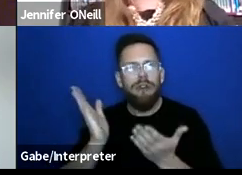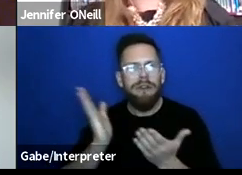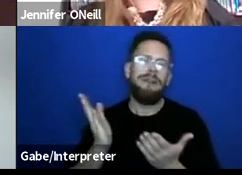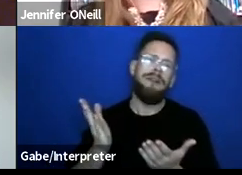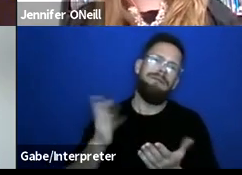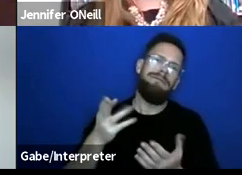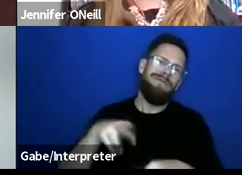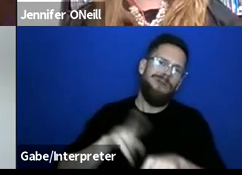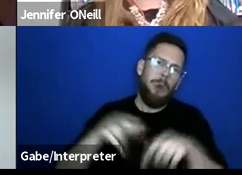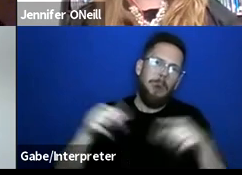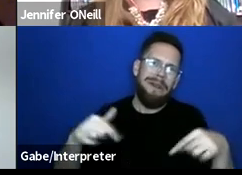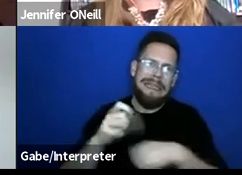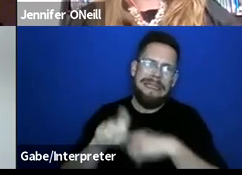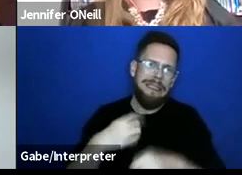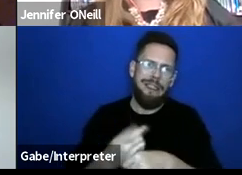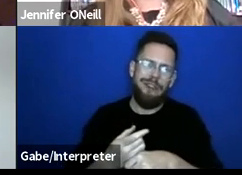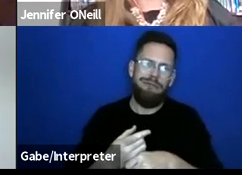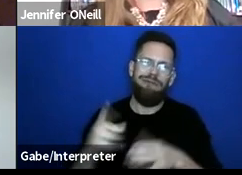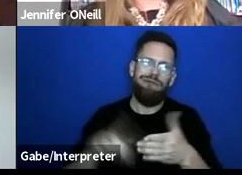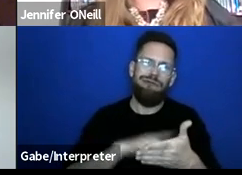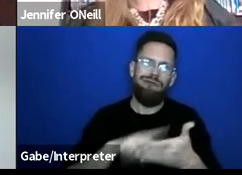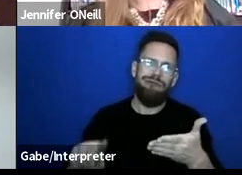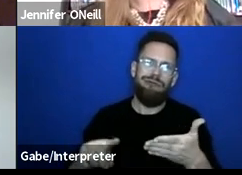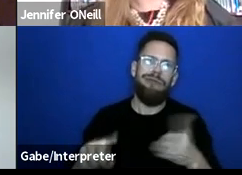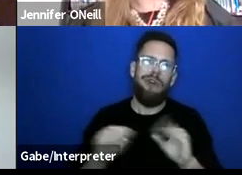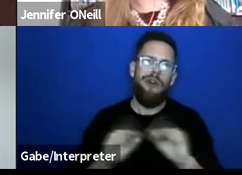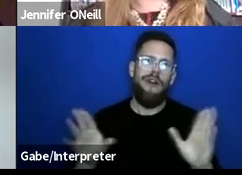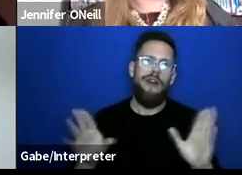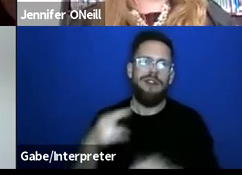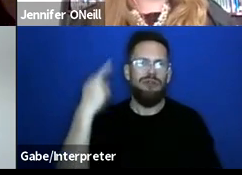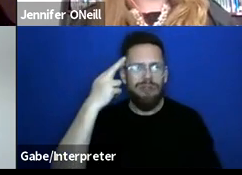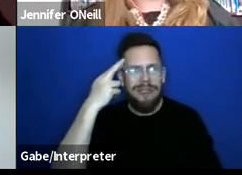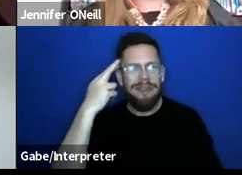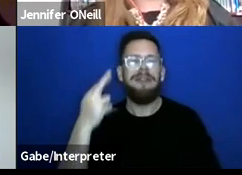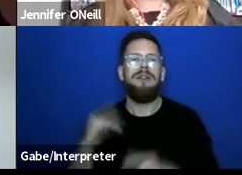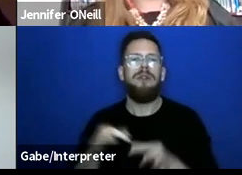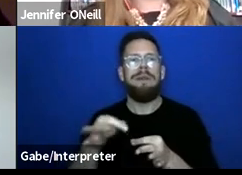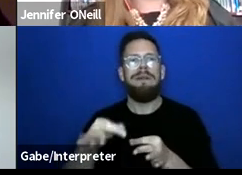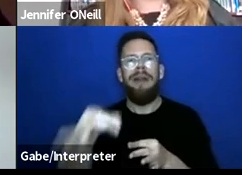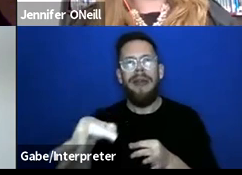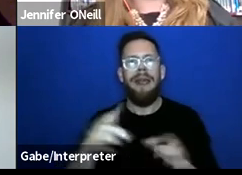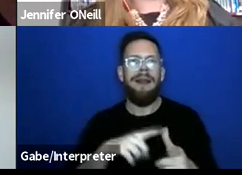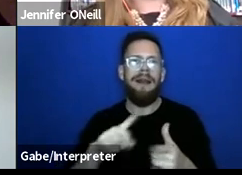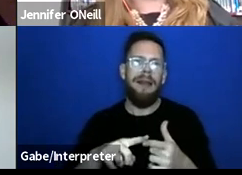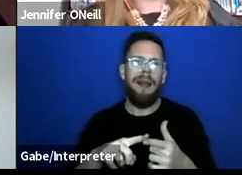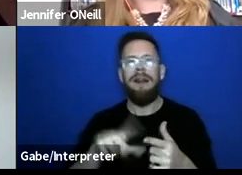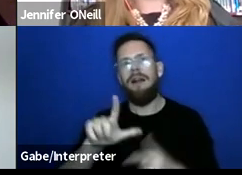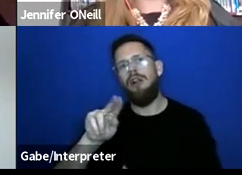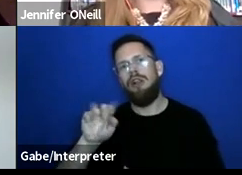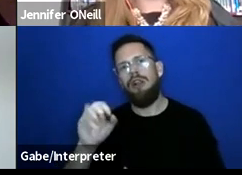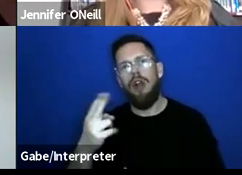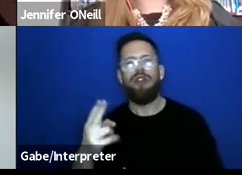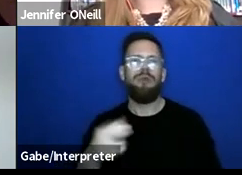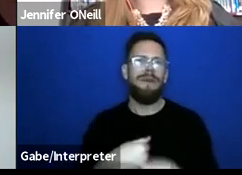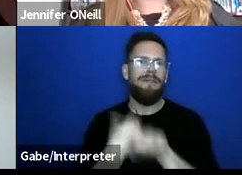able to happen for obvious reasons. And so they had to delay launch, and launch this year was an all virtual event. So it was a little bit different for all of